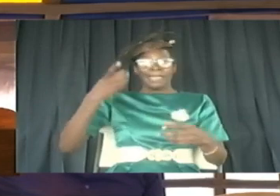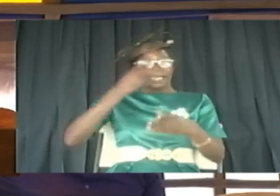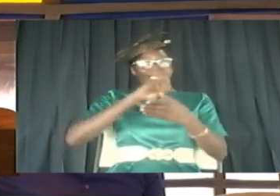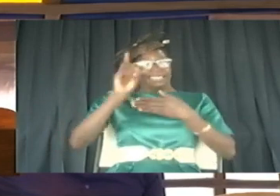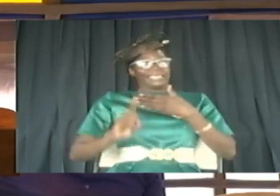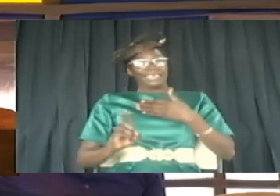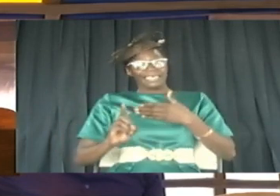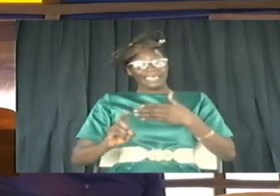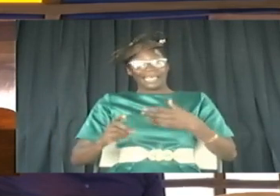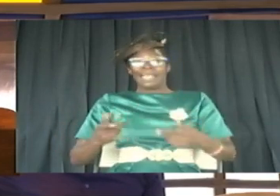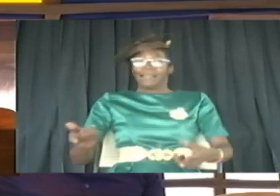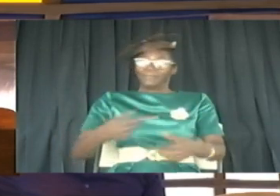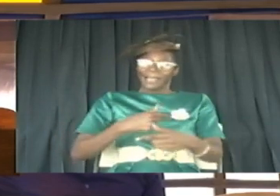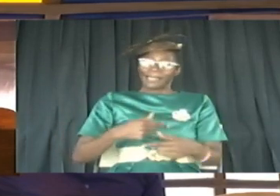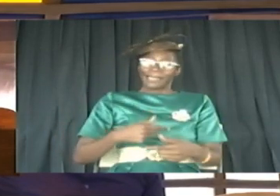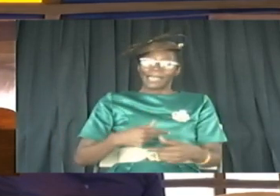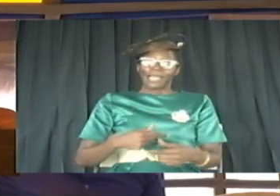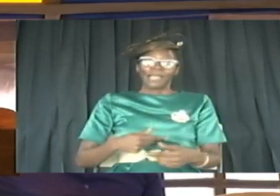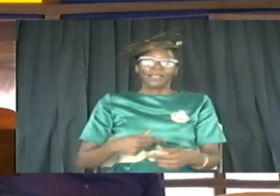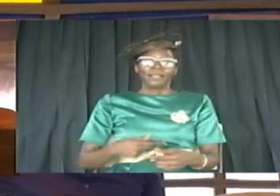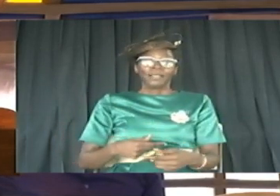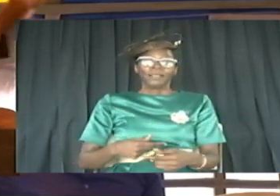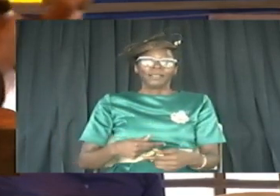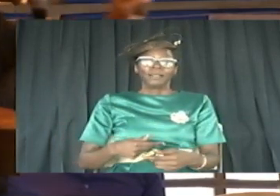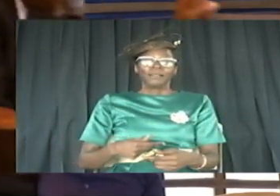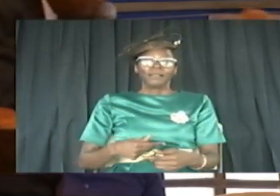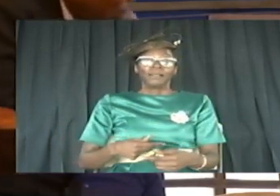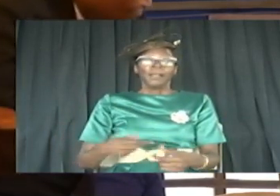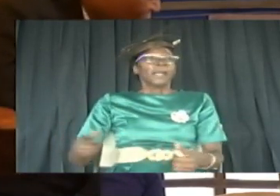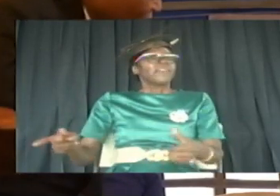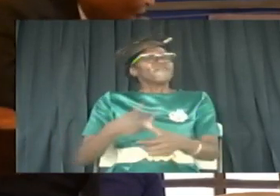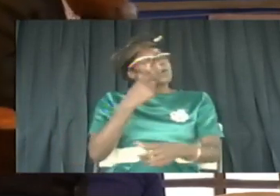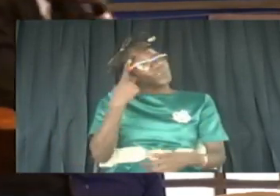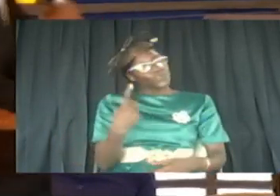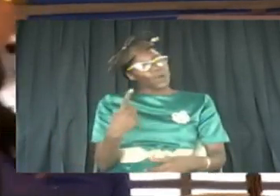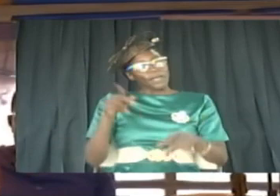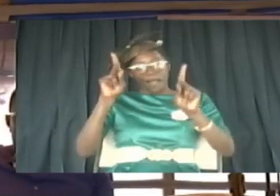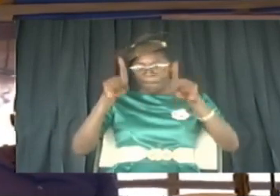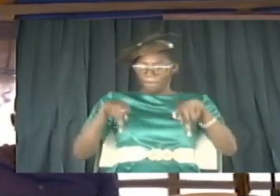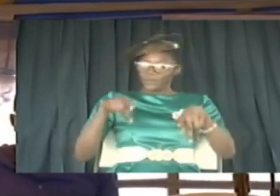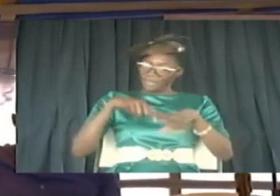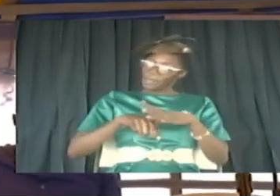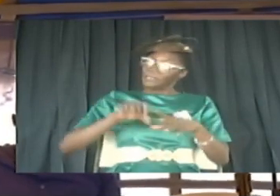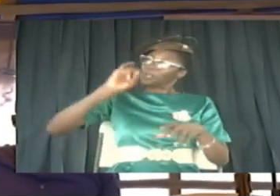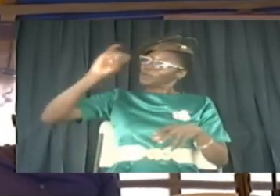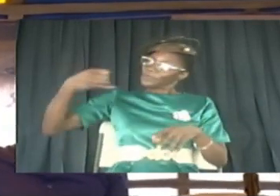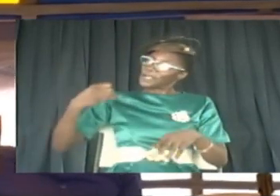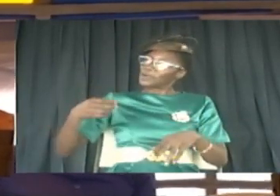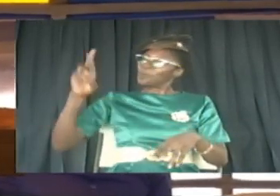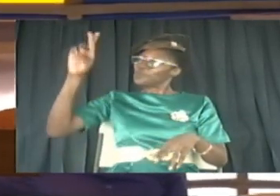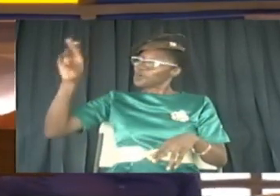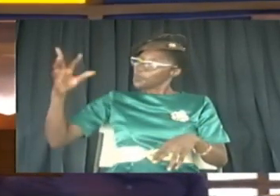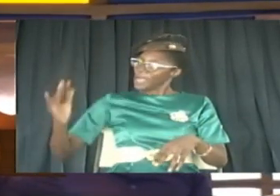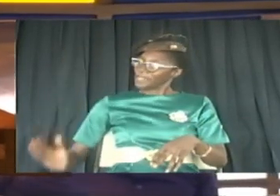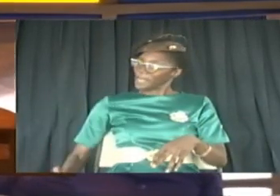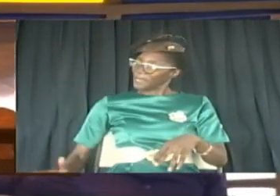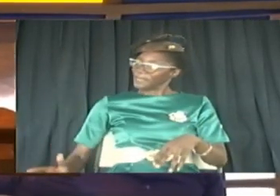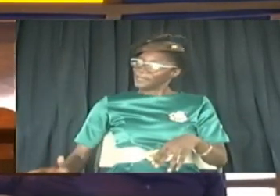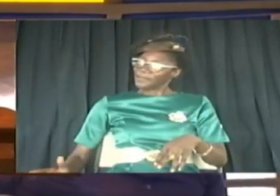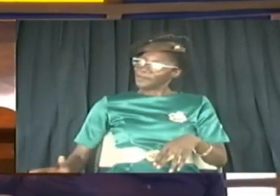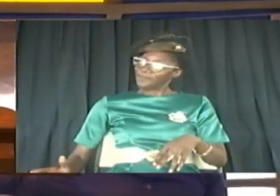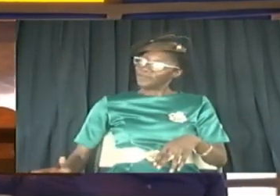Manasseh, the elder one, in his left hand and put him into Jacob's right hand. And he